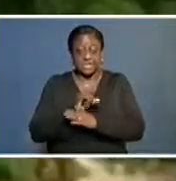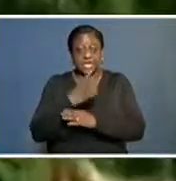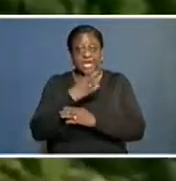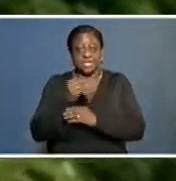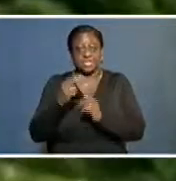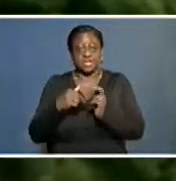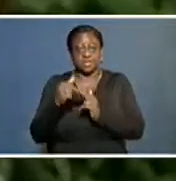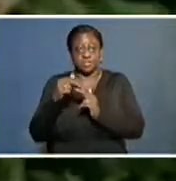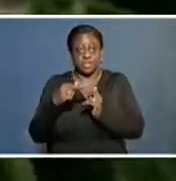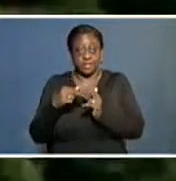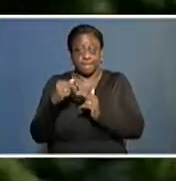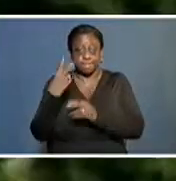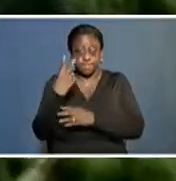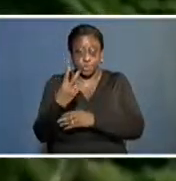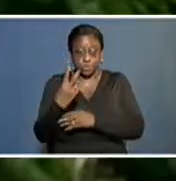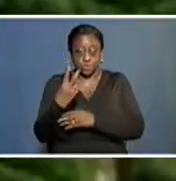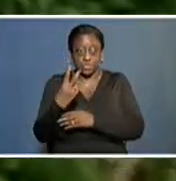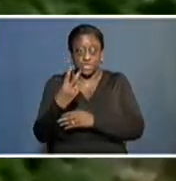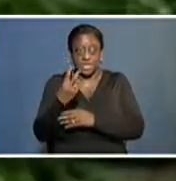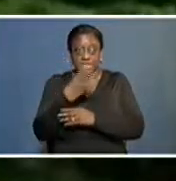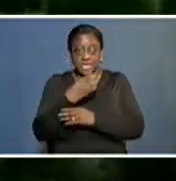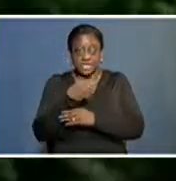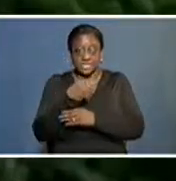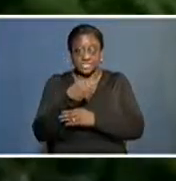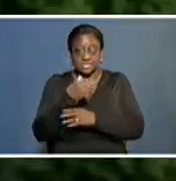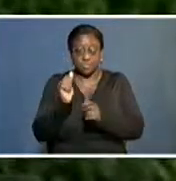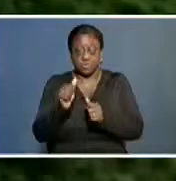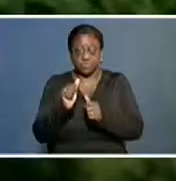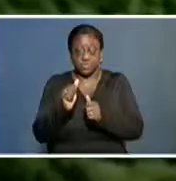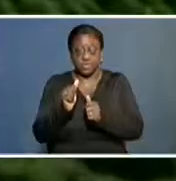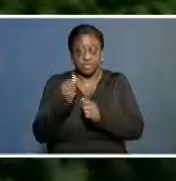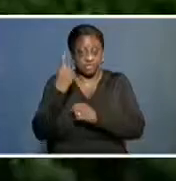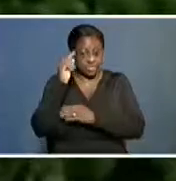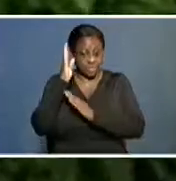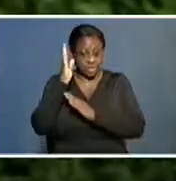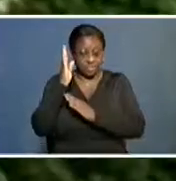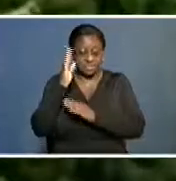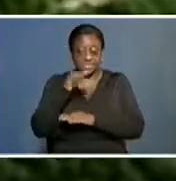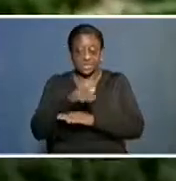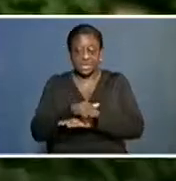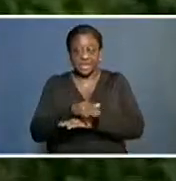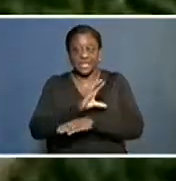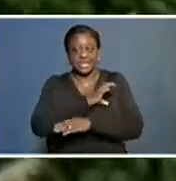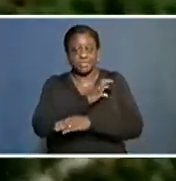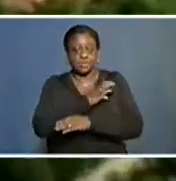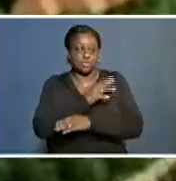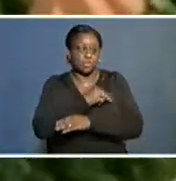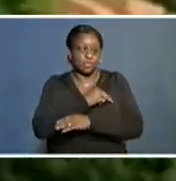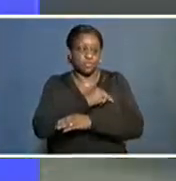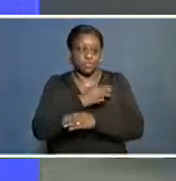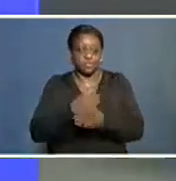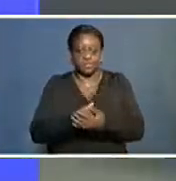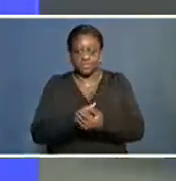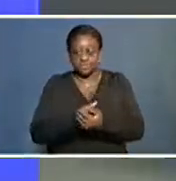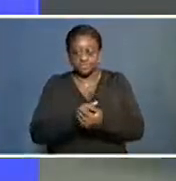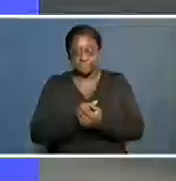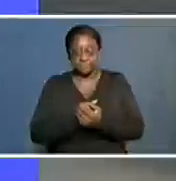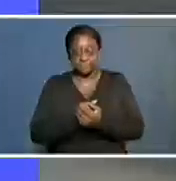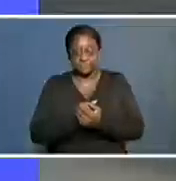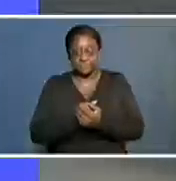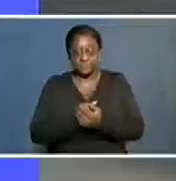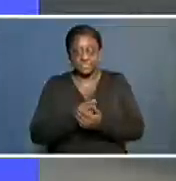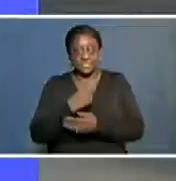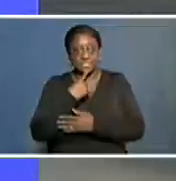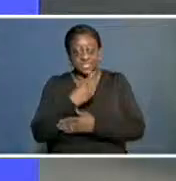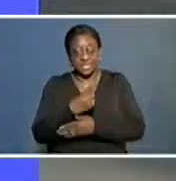rebuild both economies as a priority. For the Bahamas Tonight, I'm Cleopatra Murphy. Meantime,